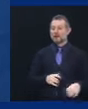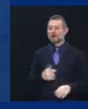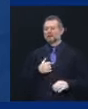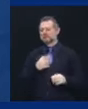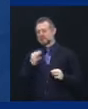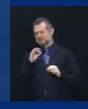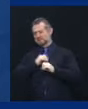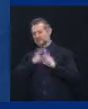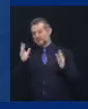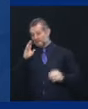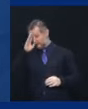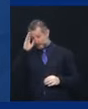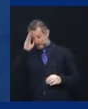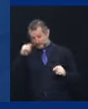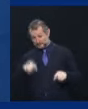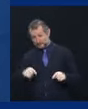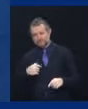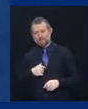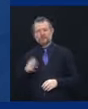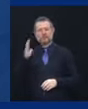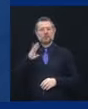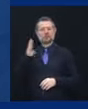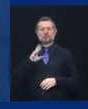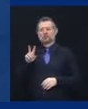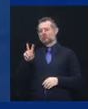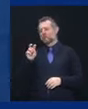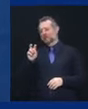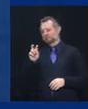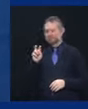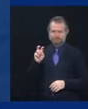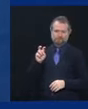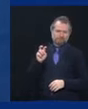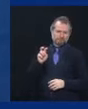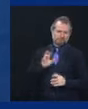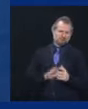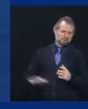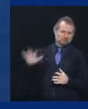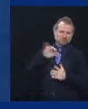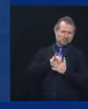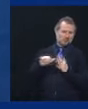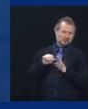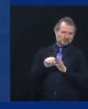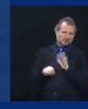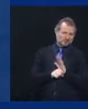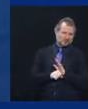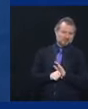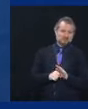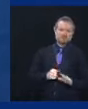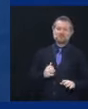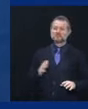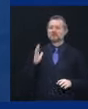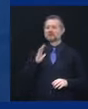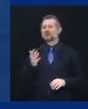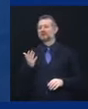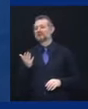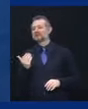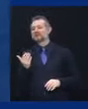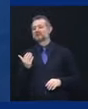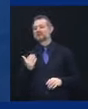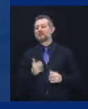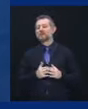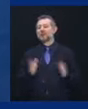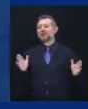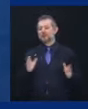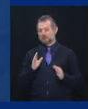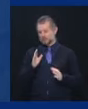about 200, roughly. We have about 15 public, and the rest